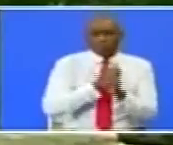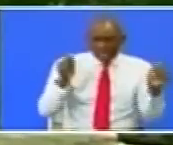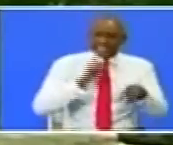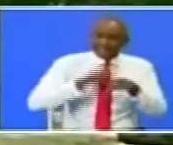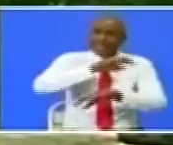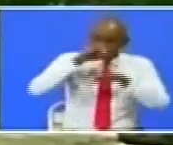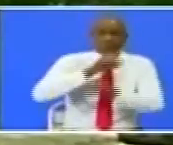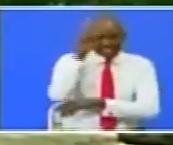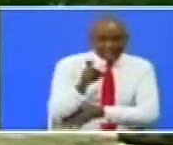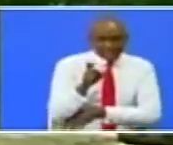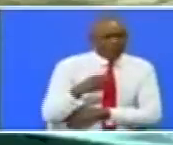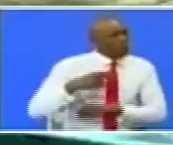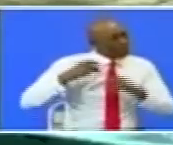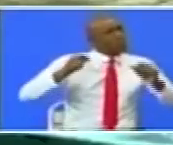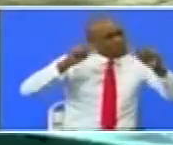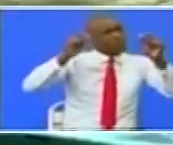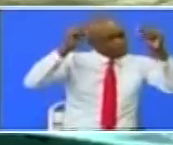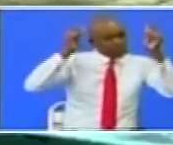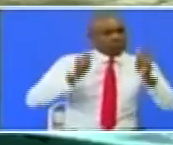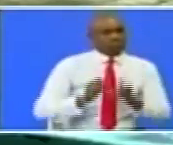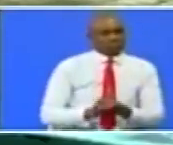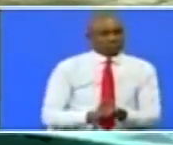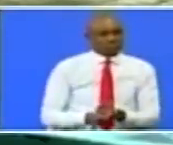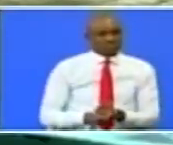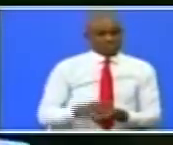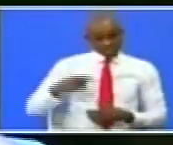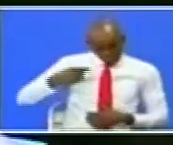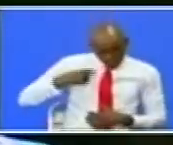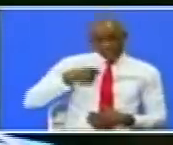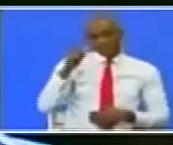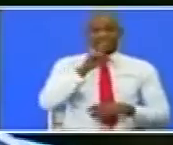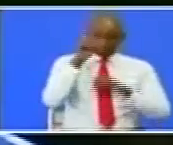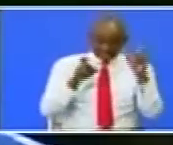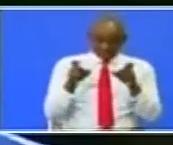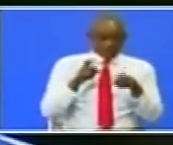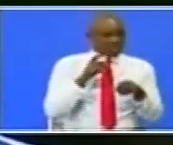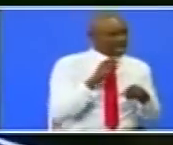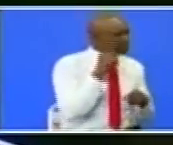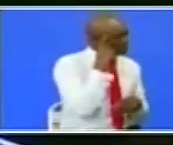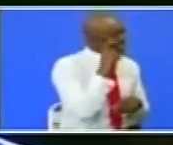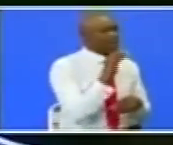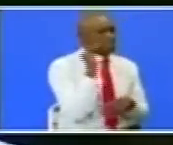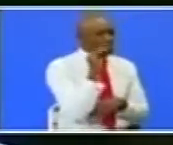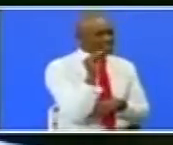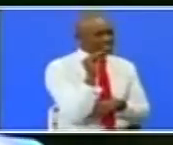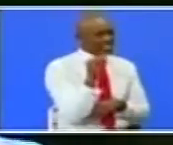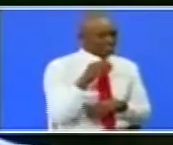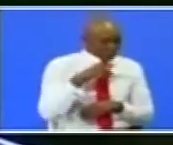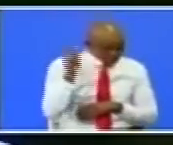to national examinations. When we went for the interview, Elijah went in the morning for the